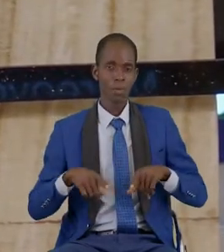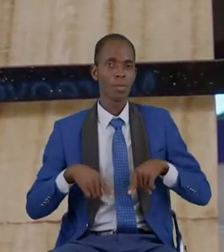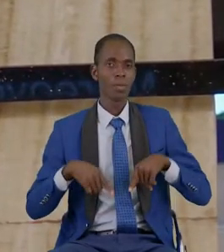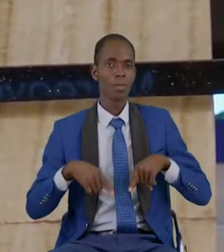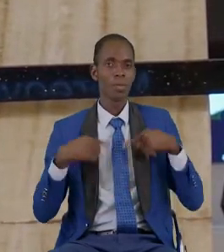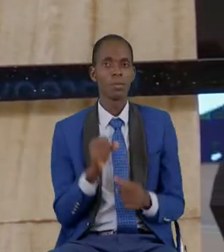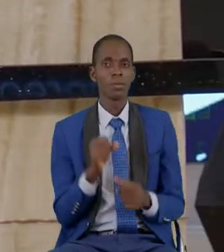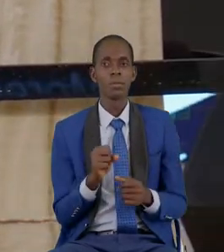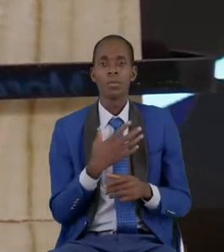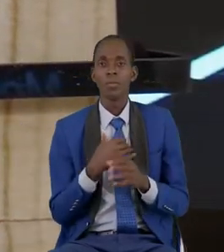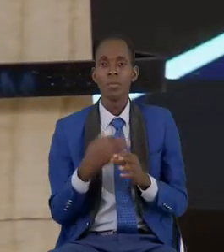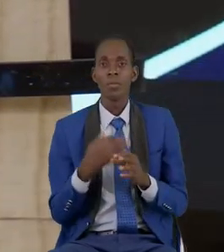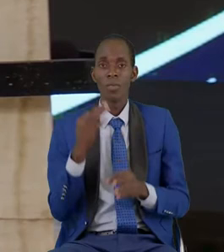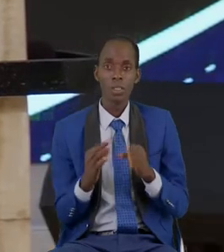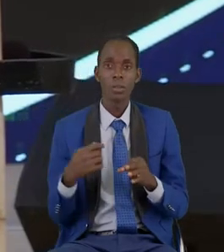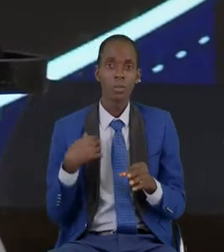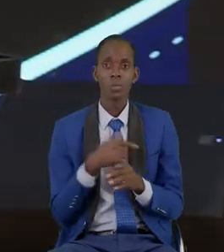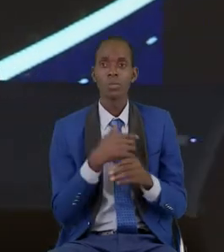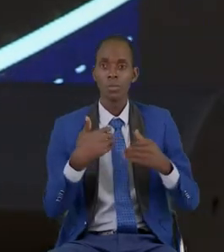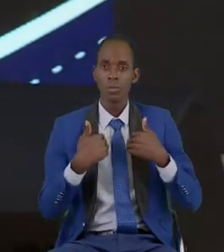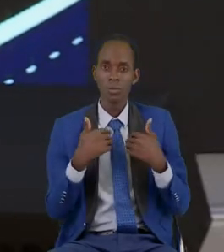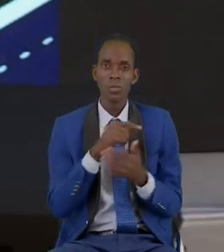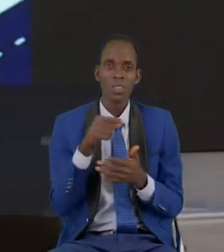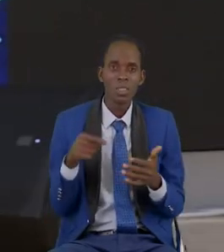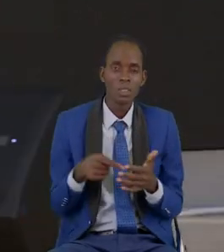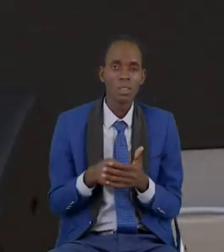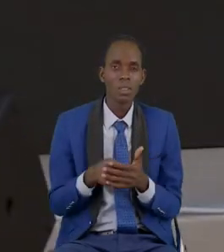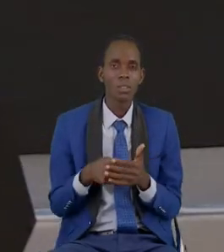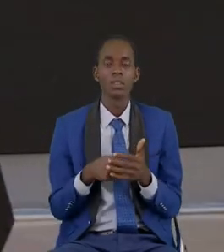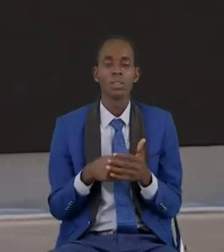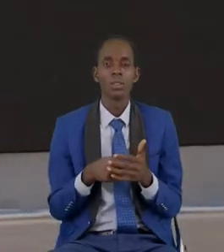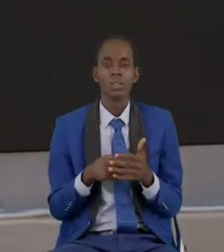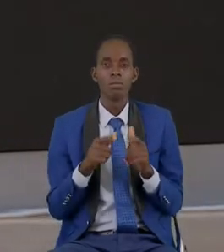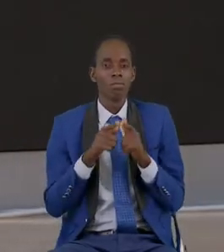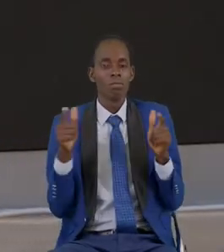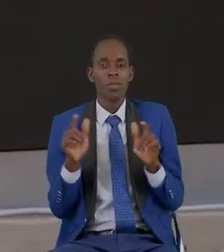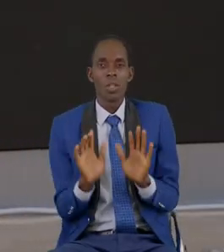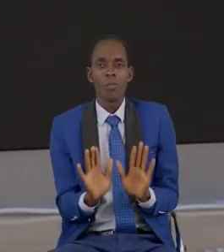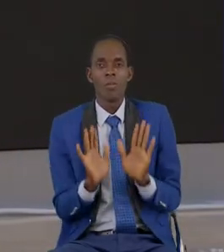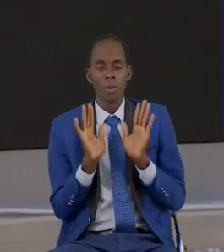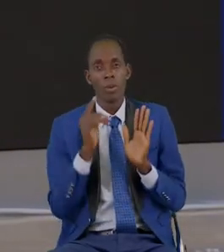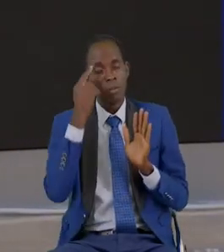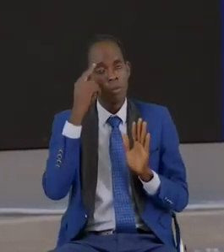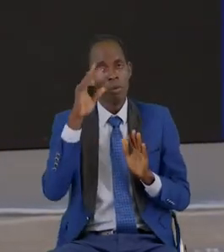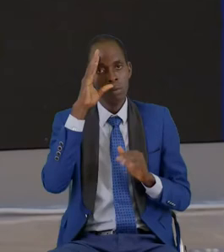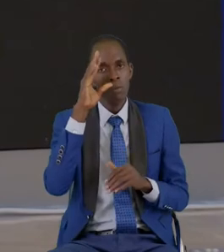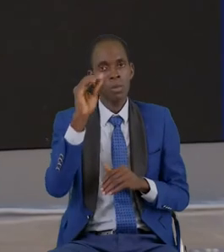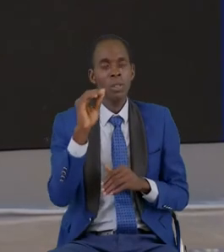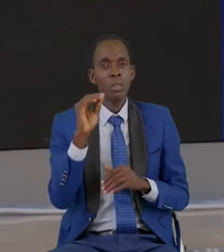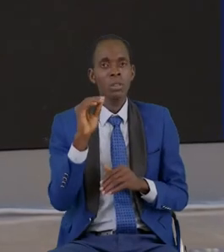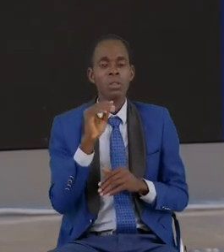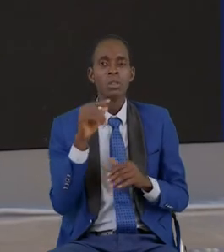we have this crippling fear of man, this